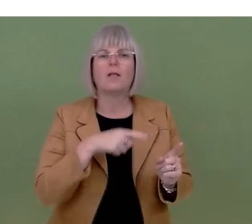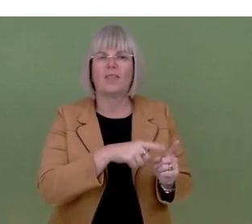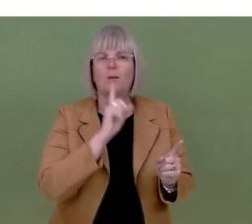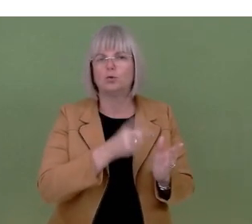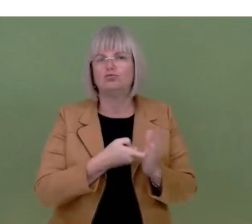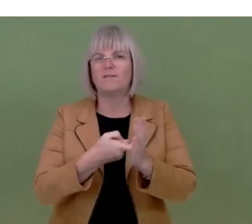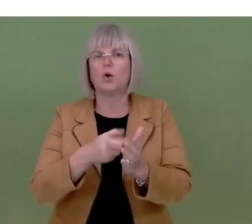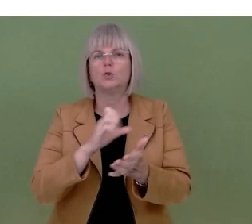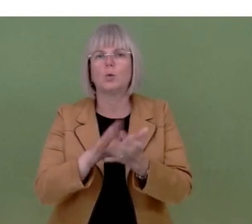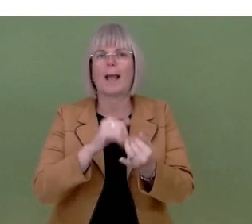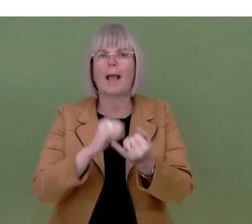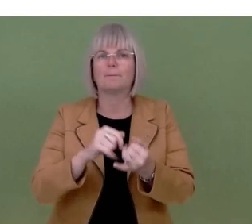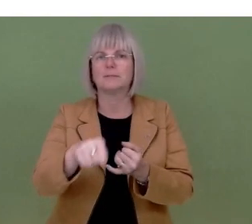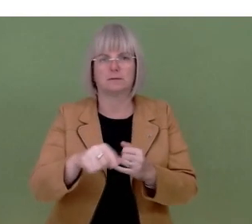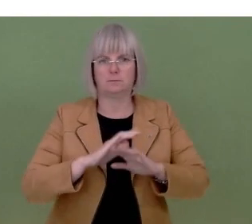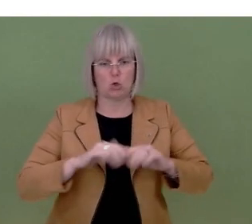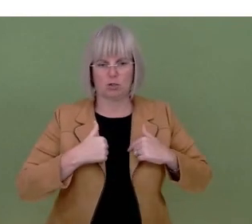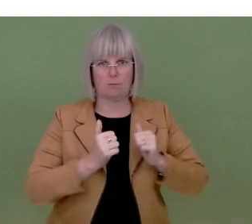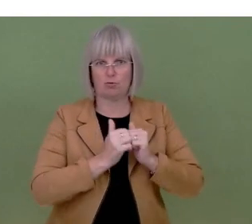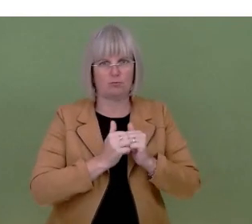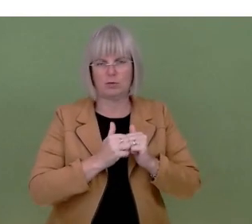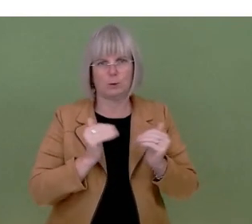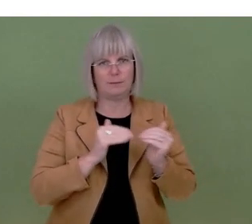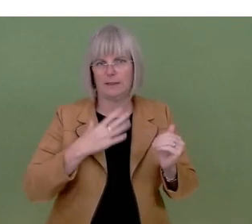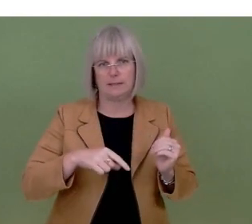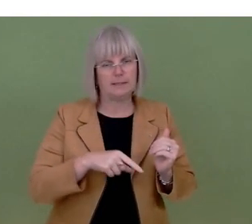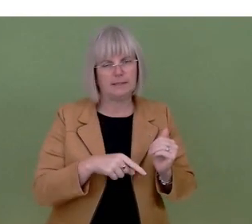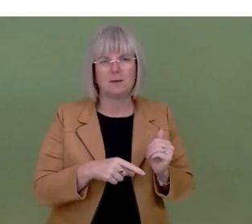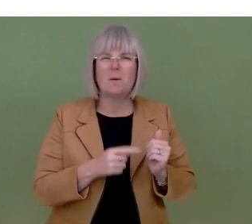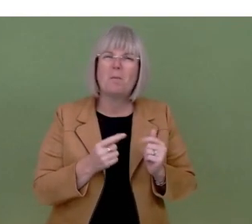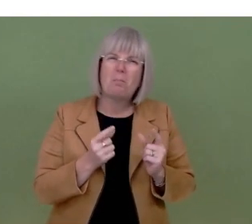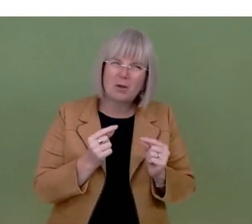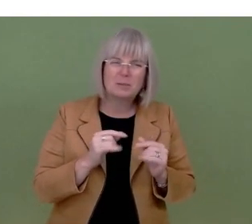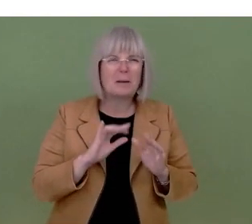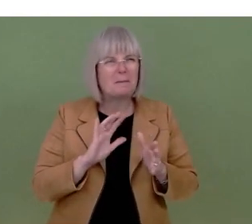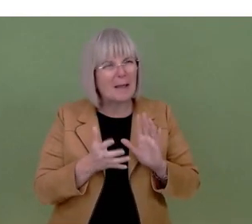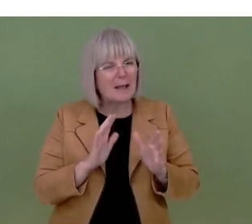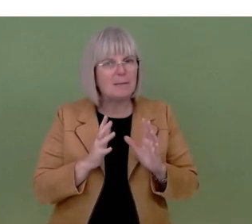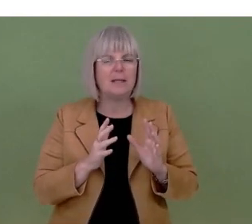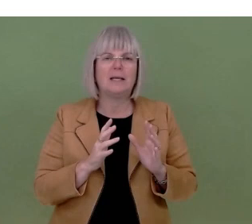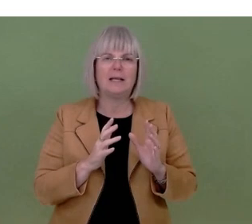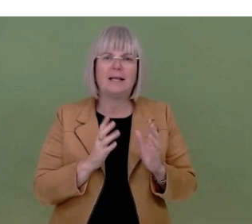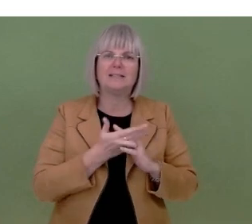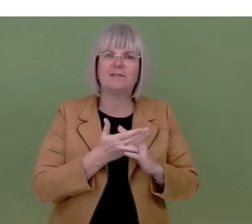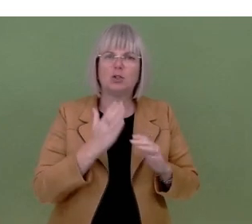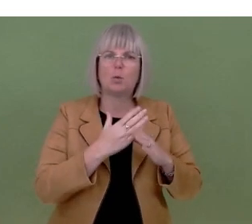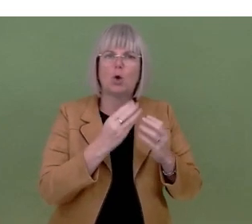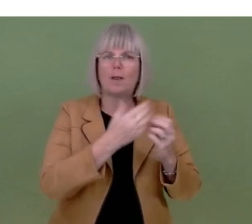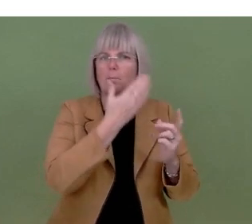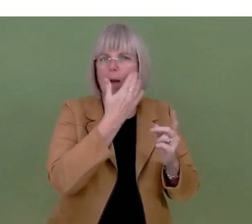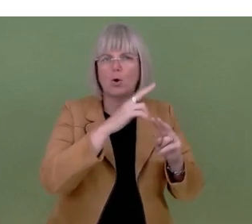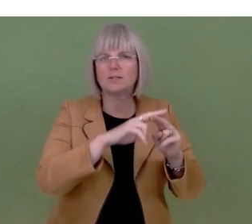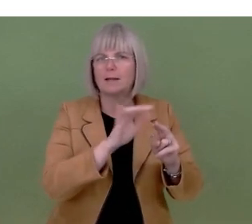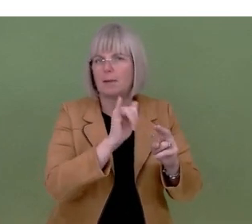most appropriate person to meet need. But potentially there might be some brief intervention work we may do with mum or dad there. Their focus generally is